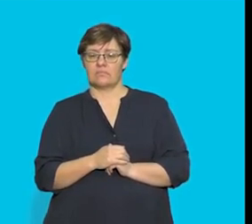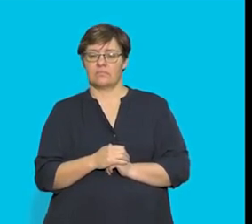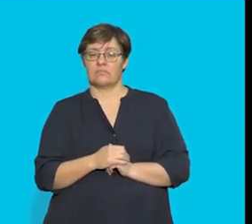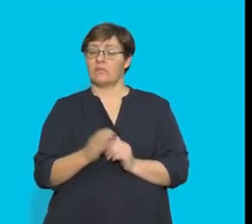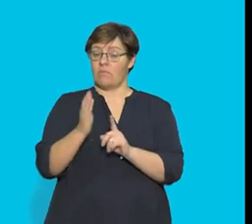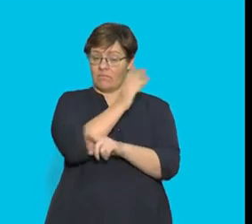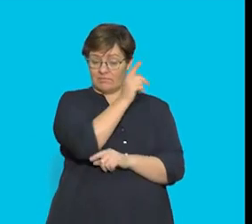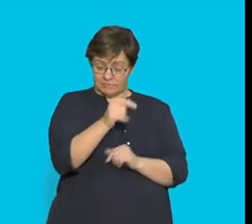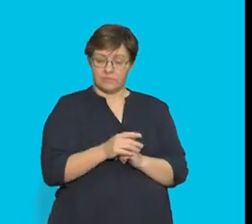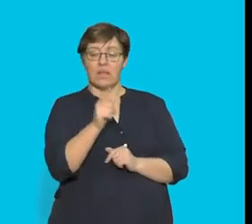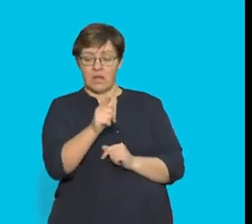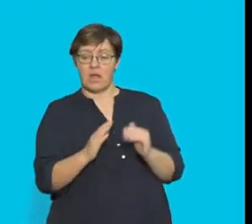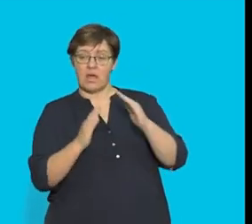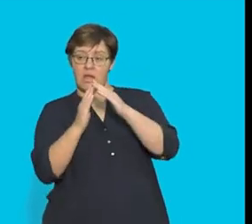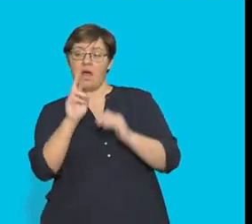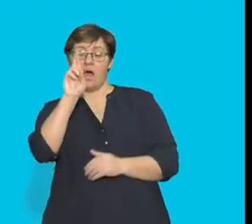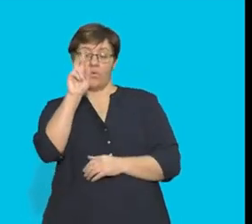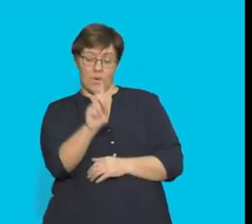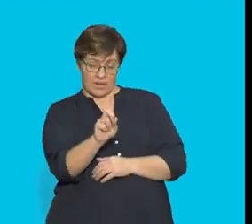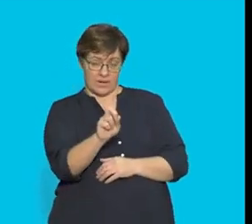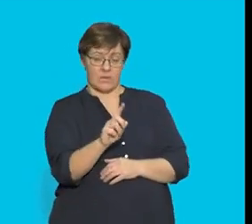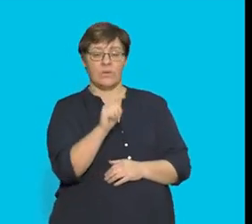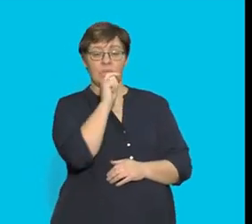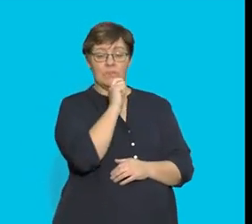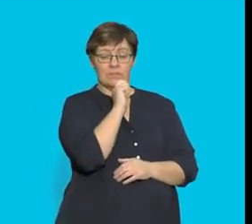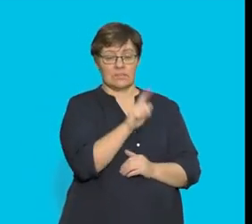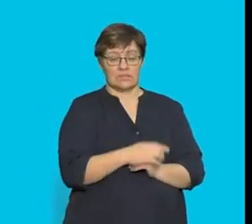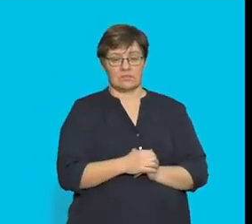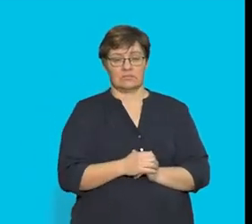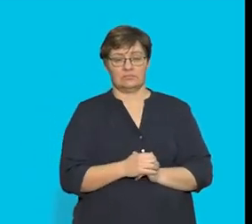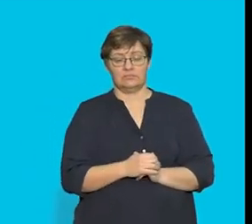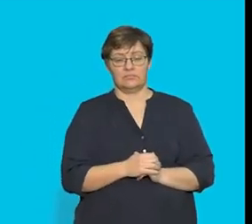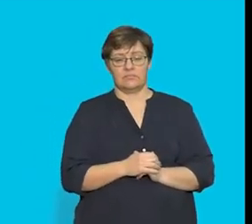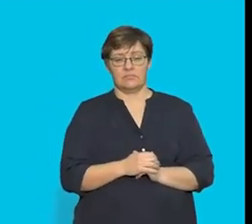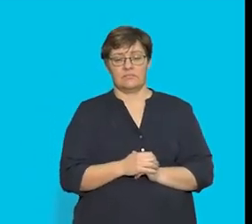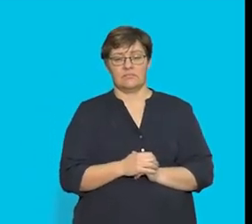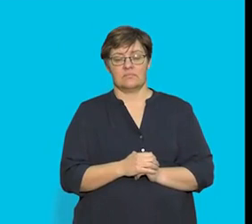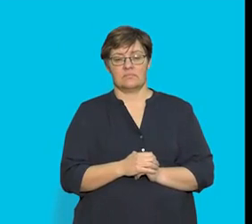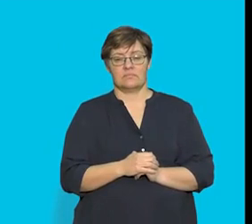markings here. Okay, so remember, to find that angle R1, we're going to have to use